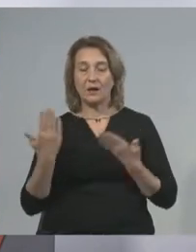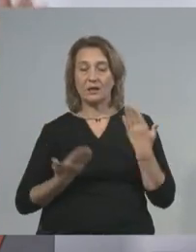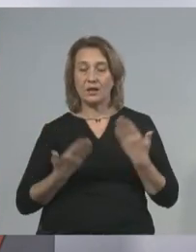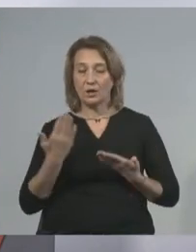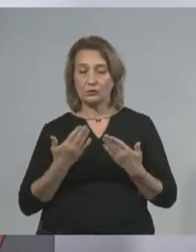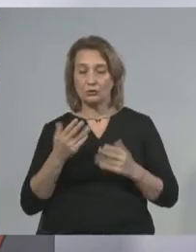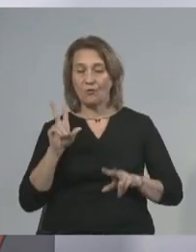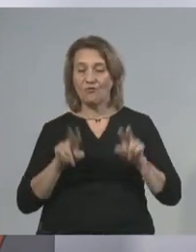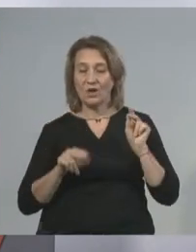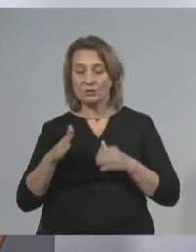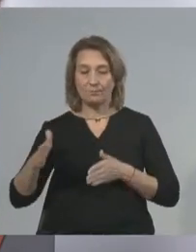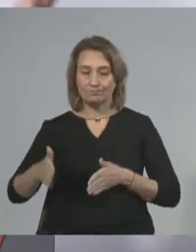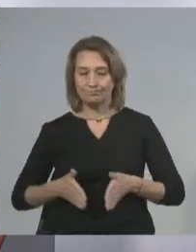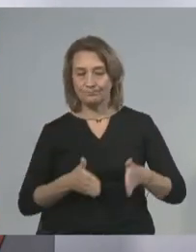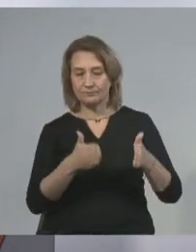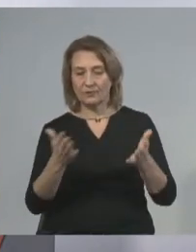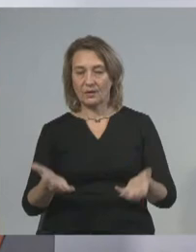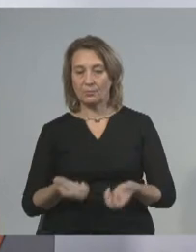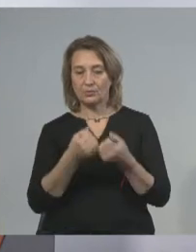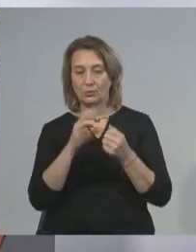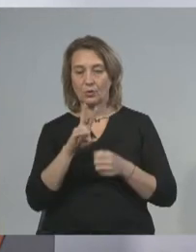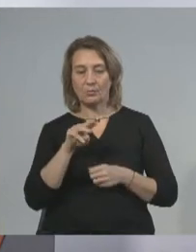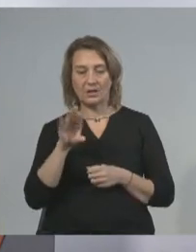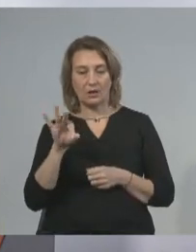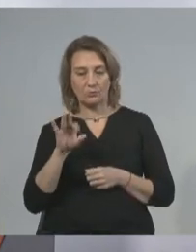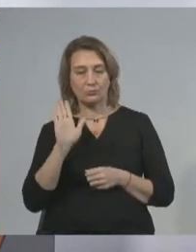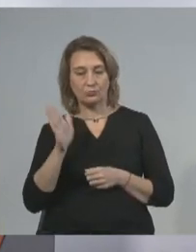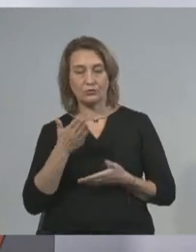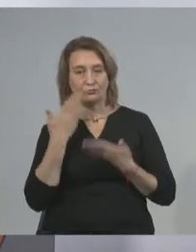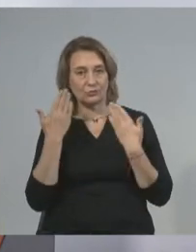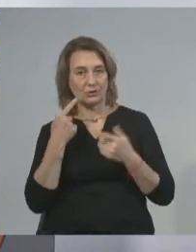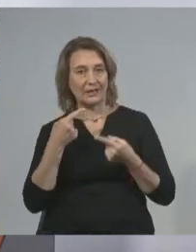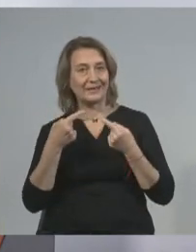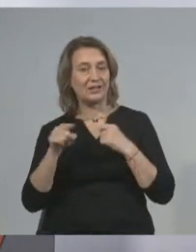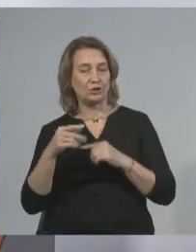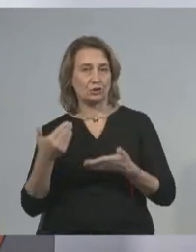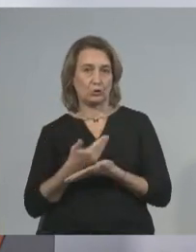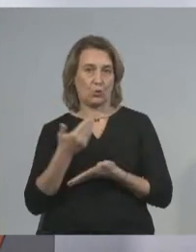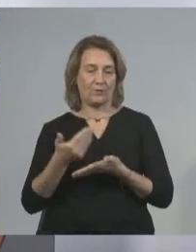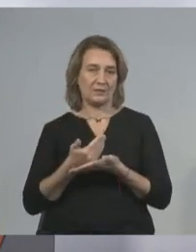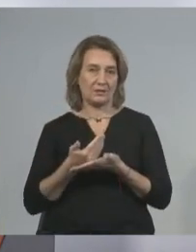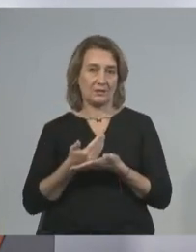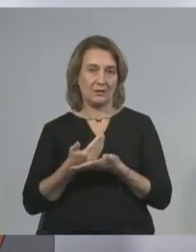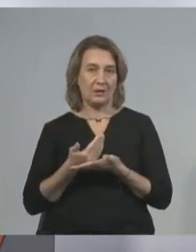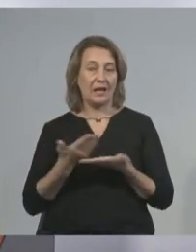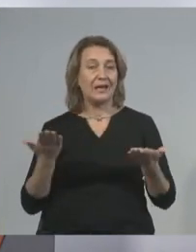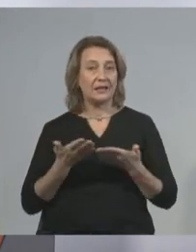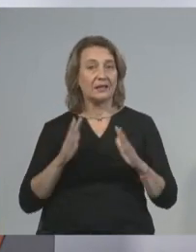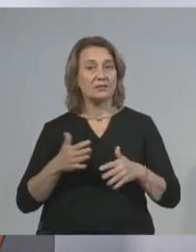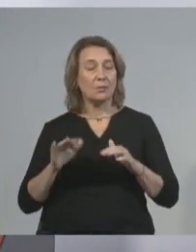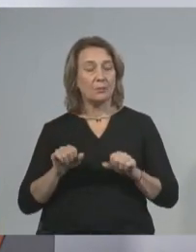think that we support nato we will read other types of media